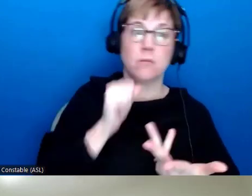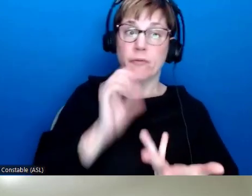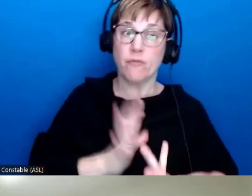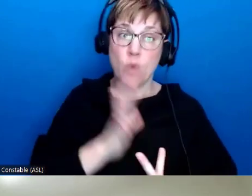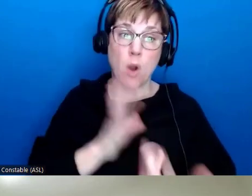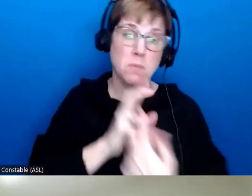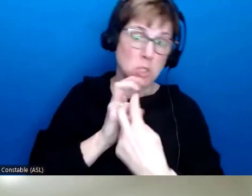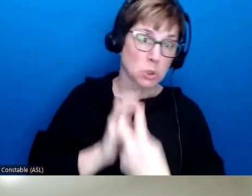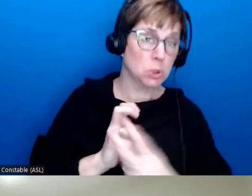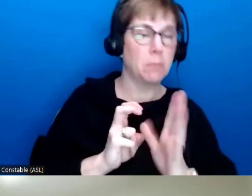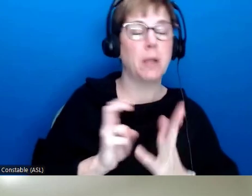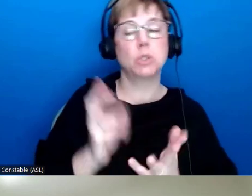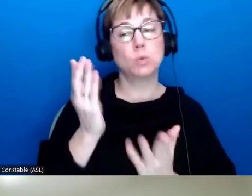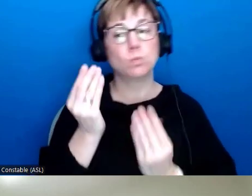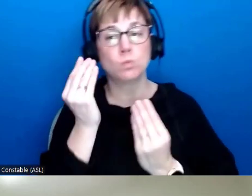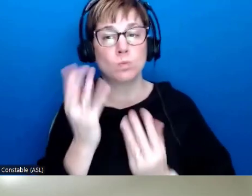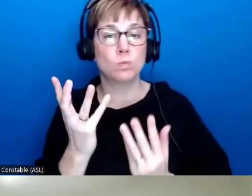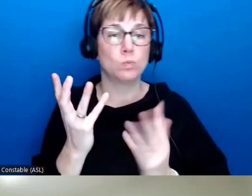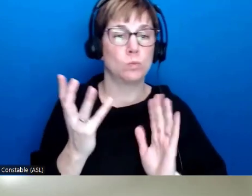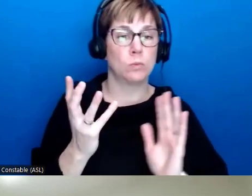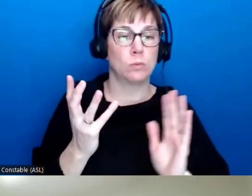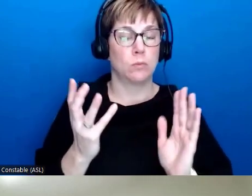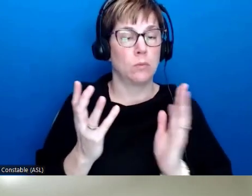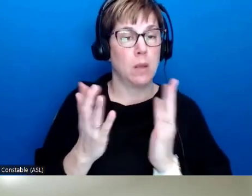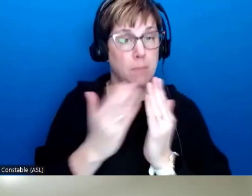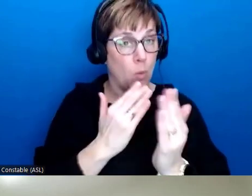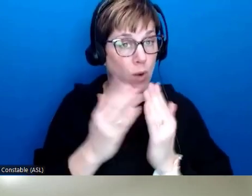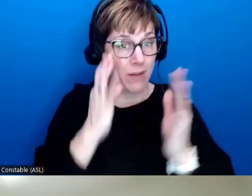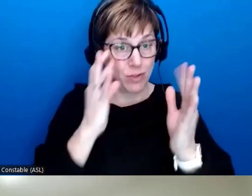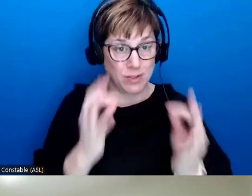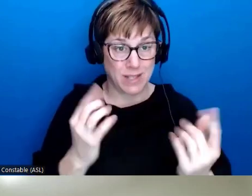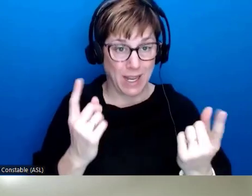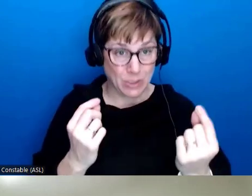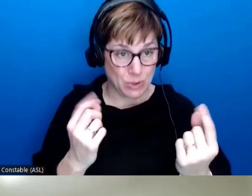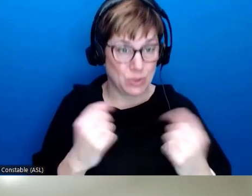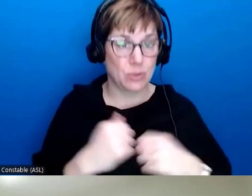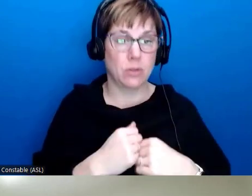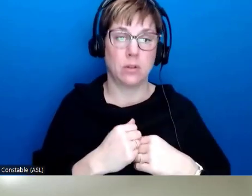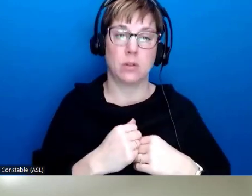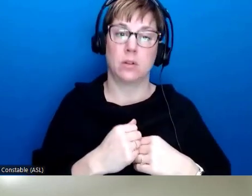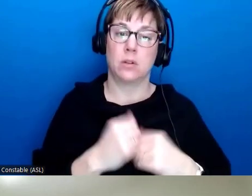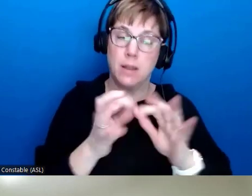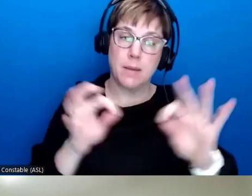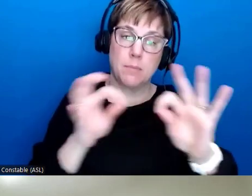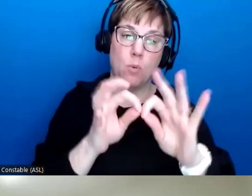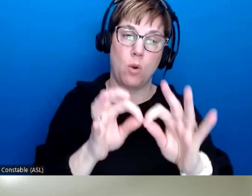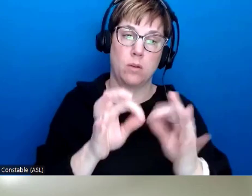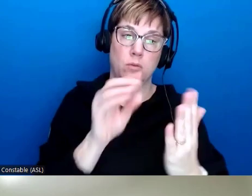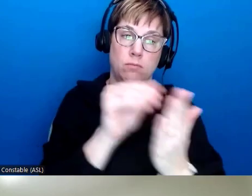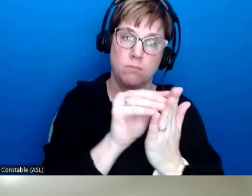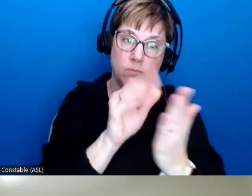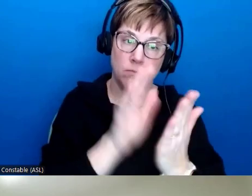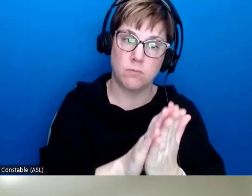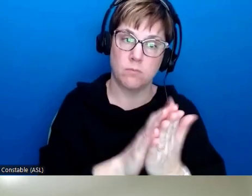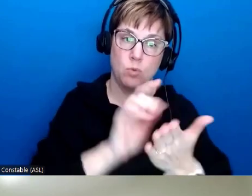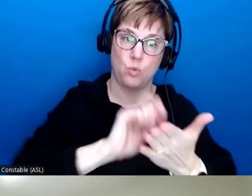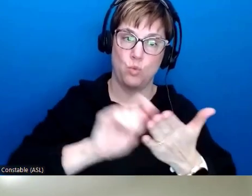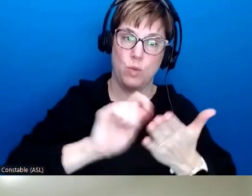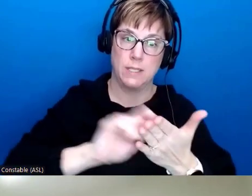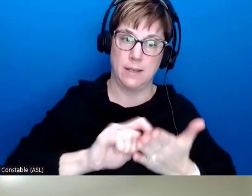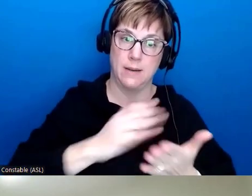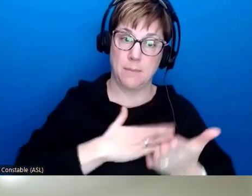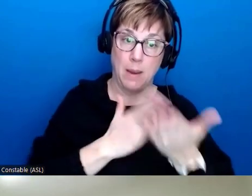remind you a little bit later, whatever you do, you generally want to get some kind of written documentation of your